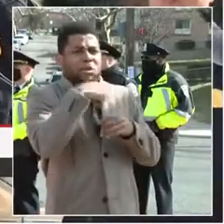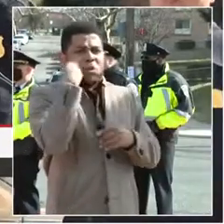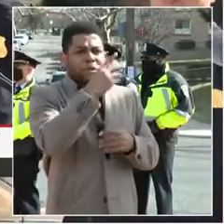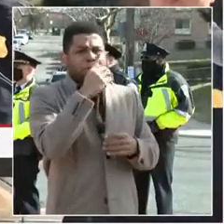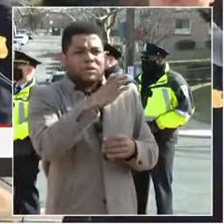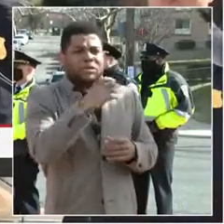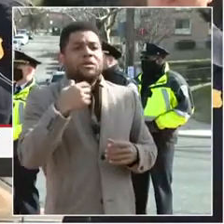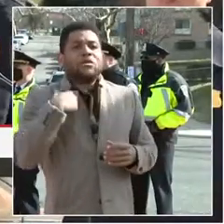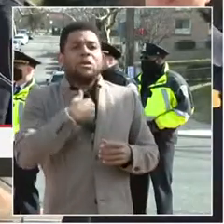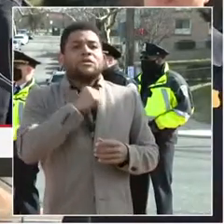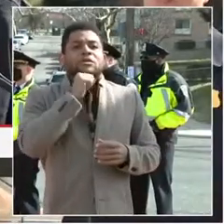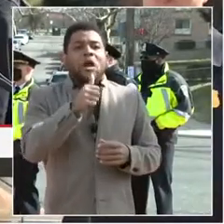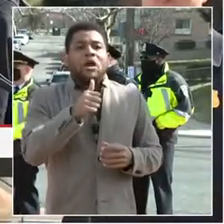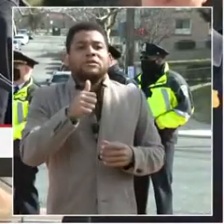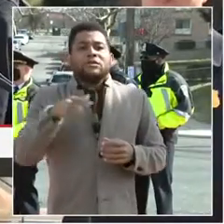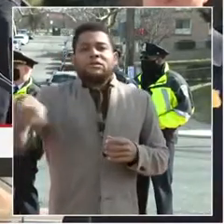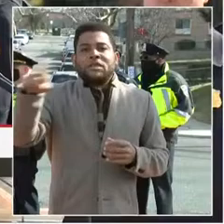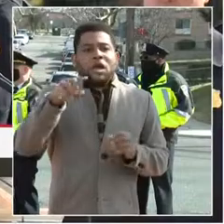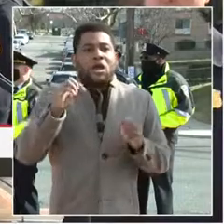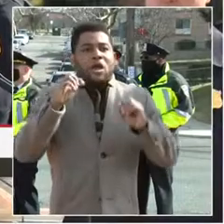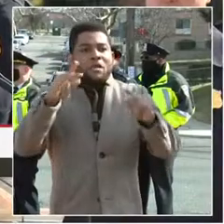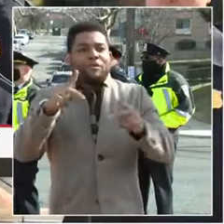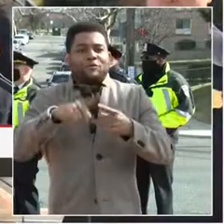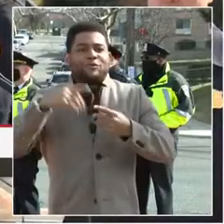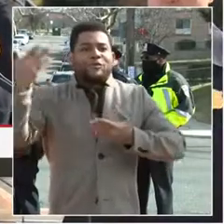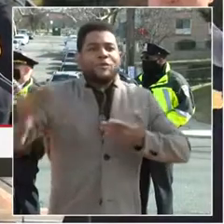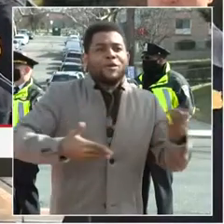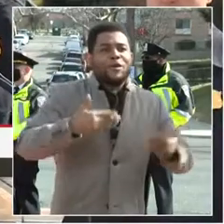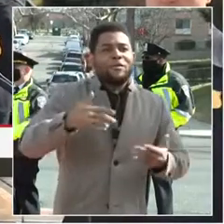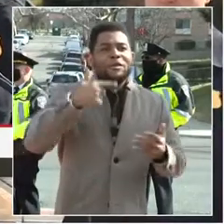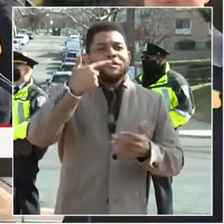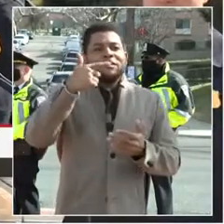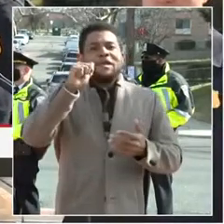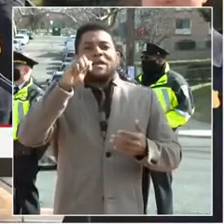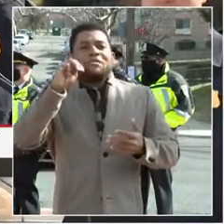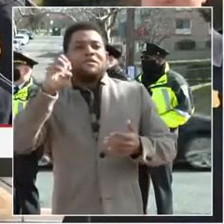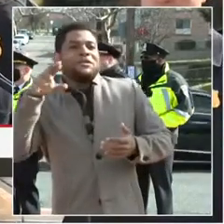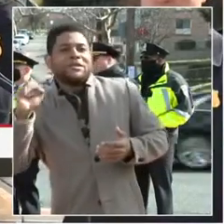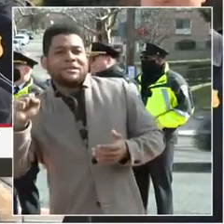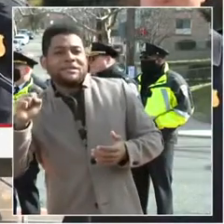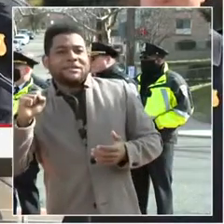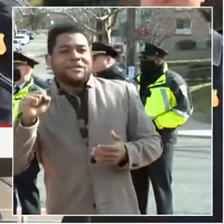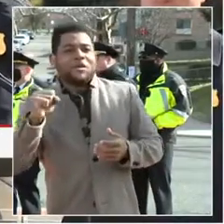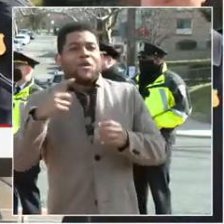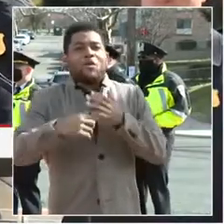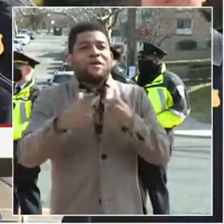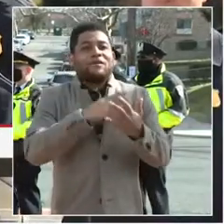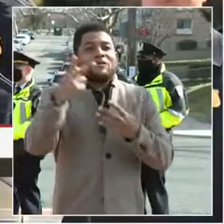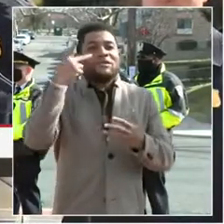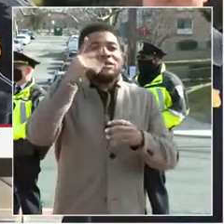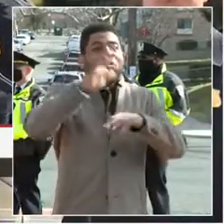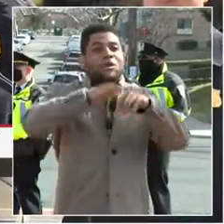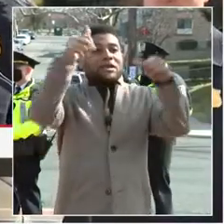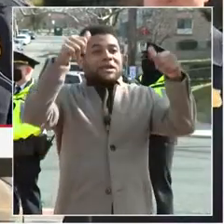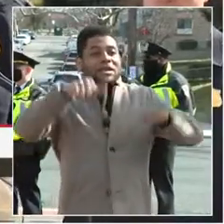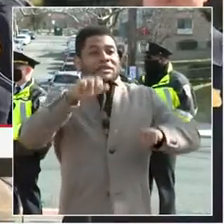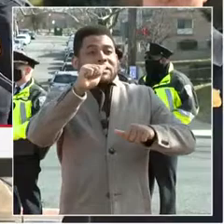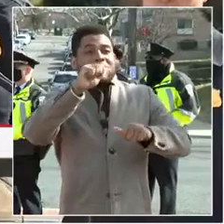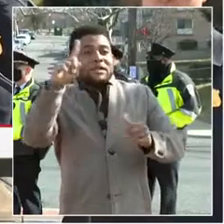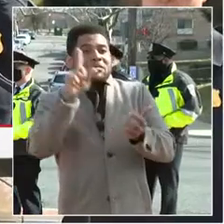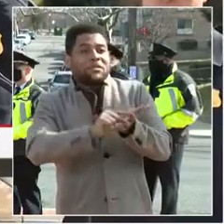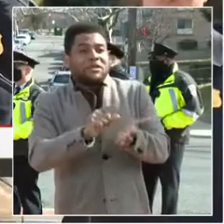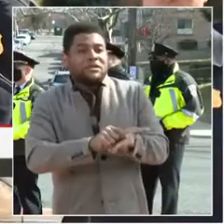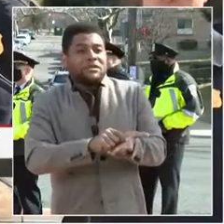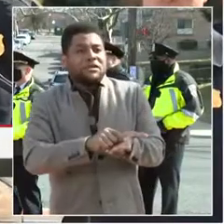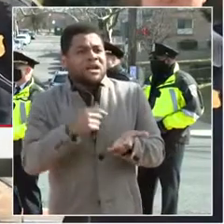opportunity. Gamers are welcome, and everything else that's listed on that ad. So I've been hearing a lot about this ad lately,